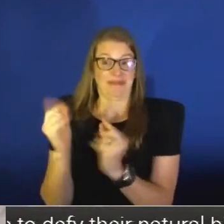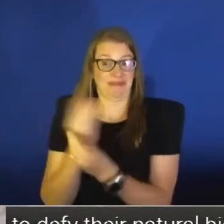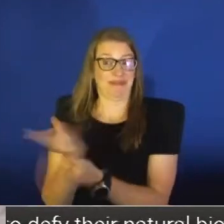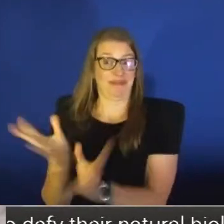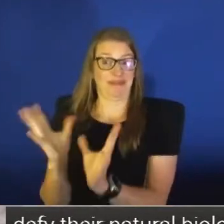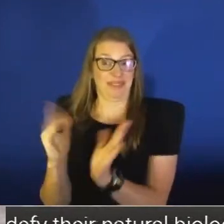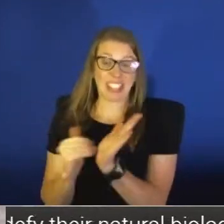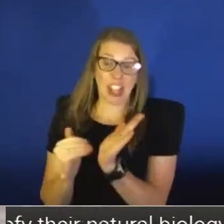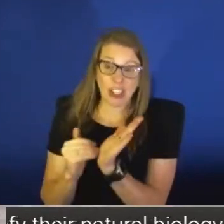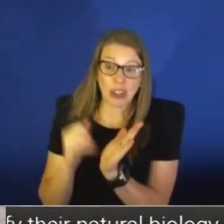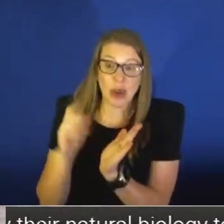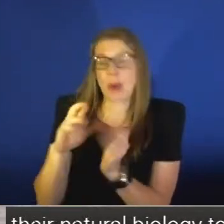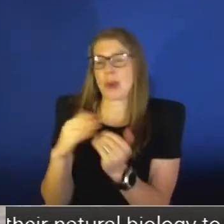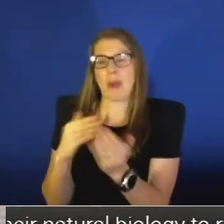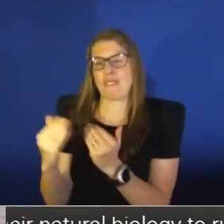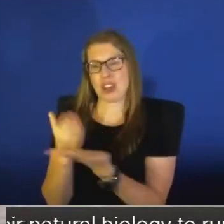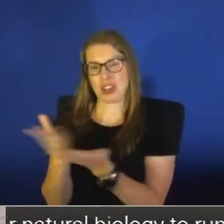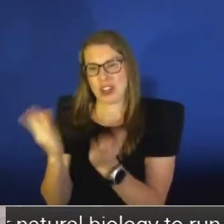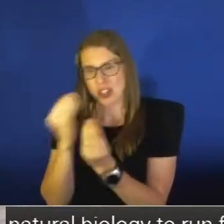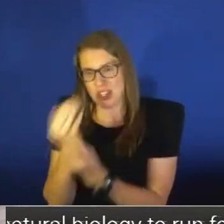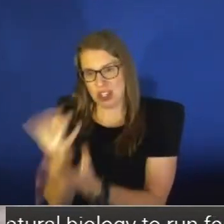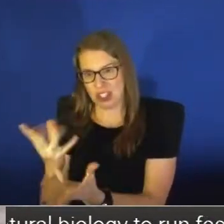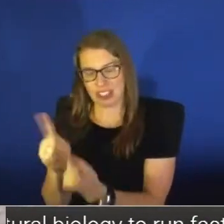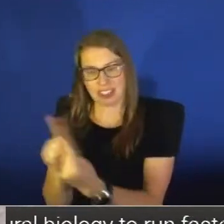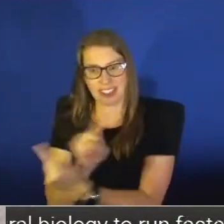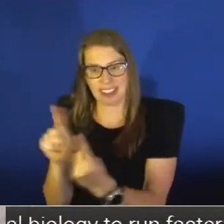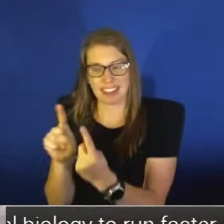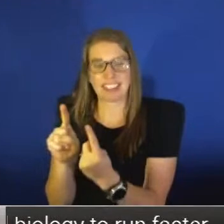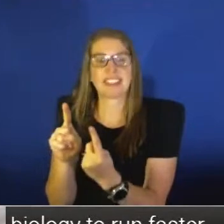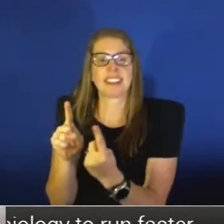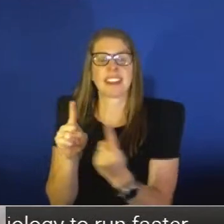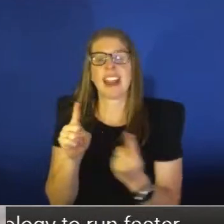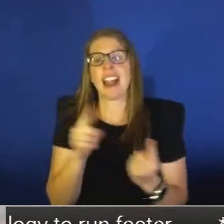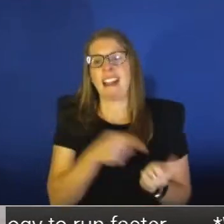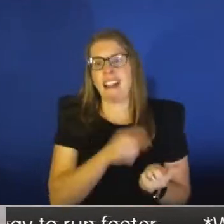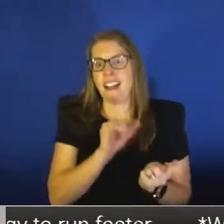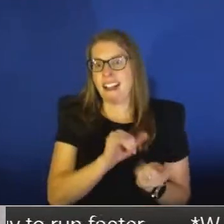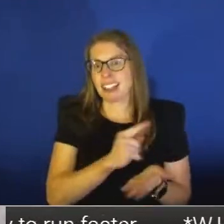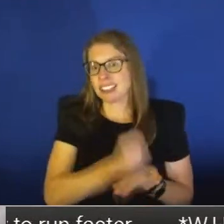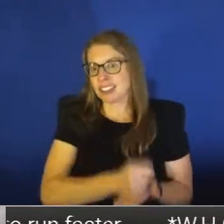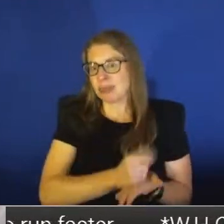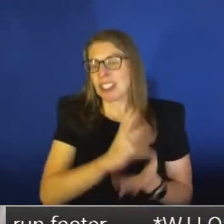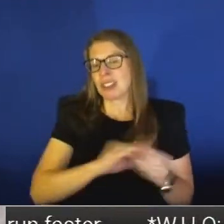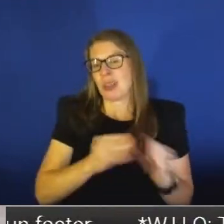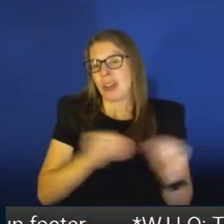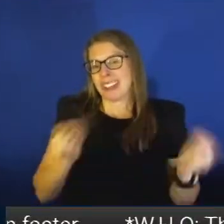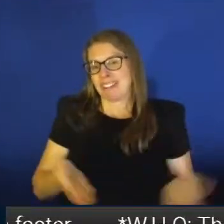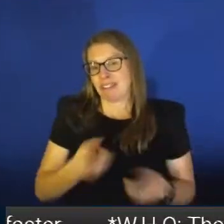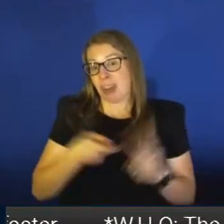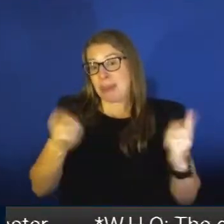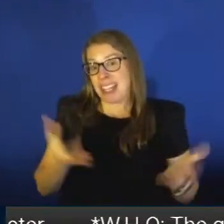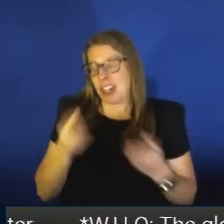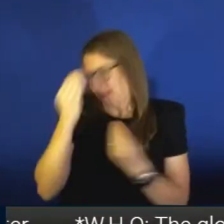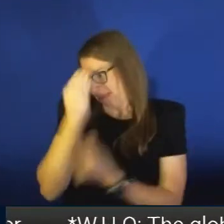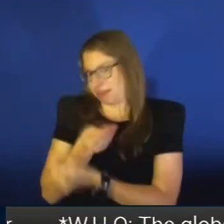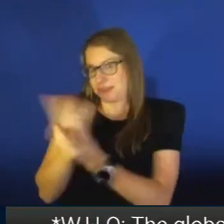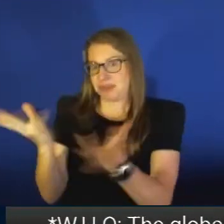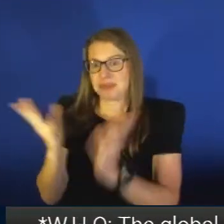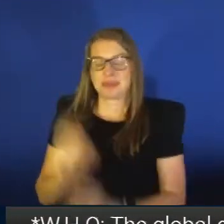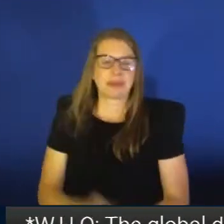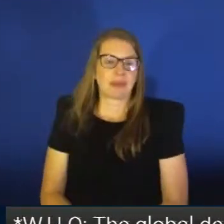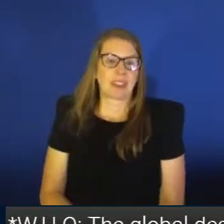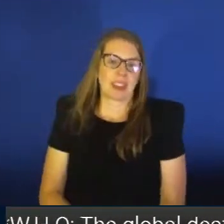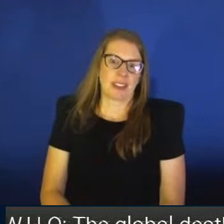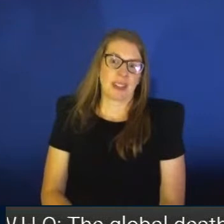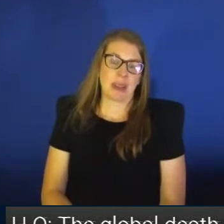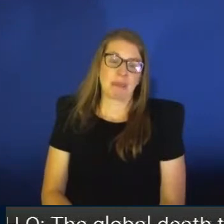doctors or whoever they run into about. They share their treatment and their story. Well, we just personally want to thank you